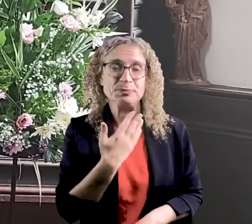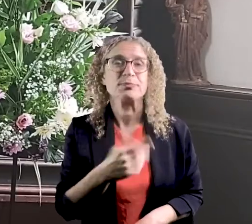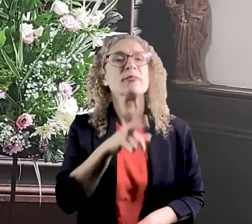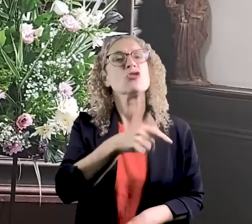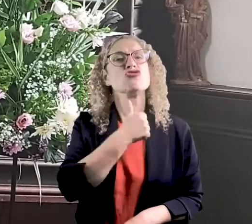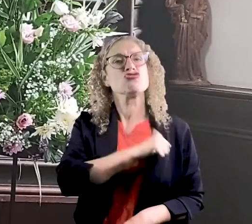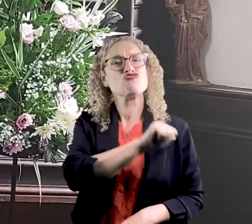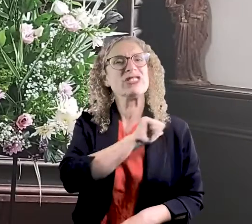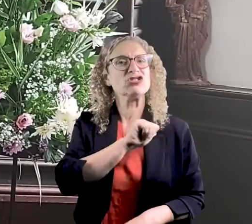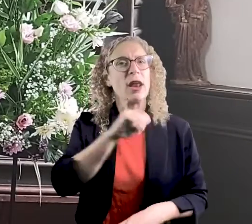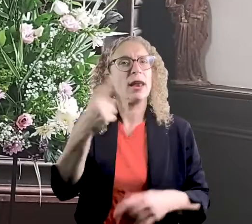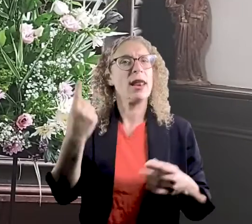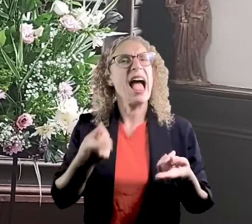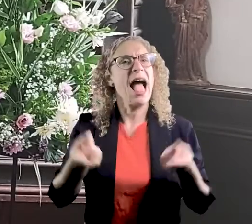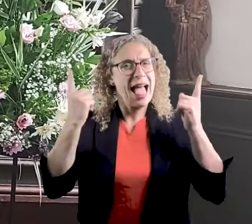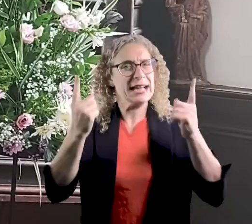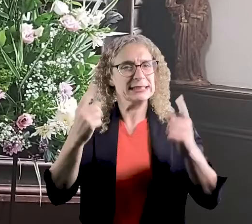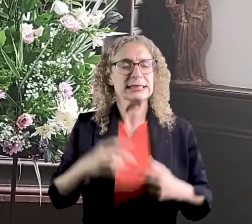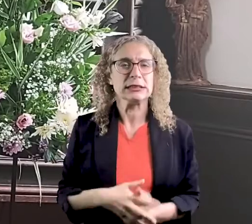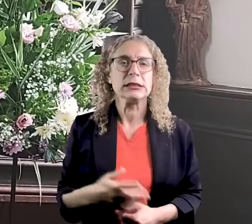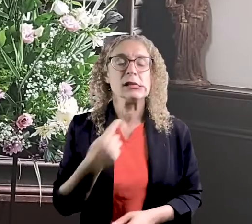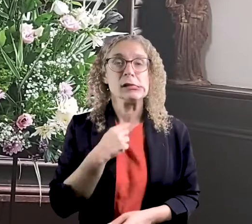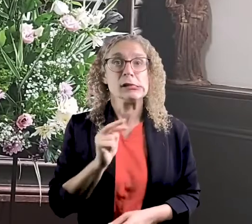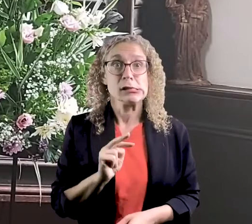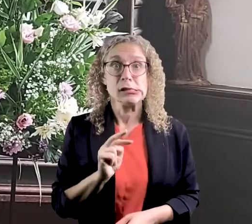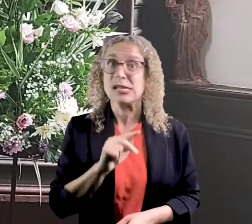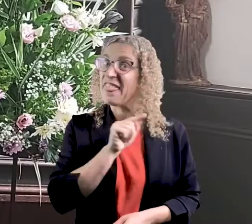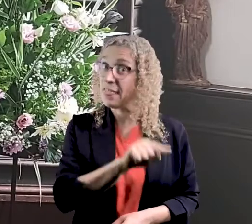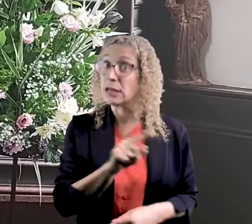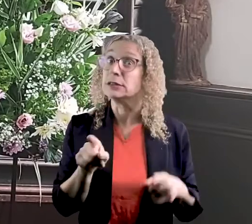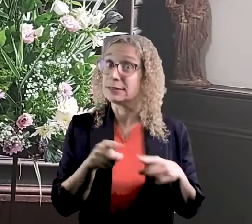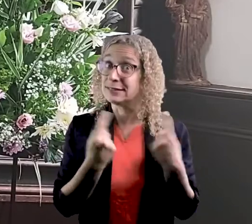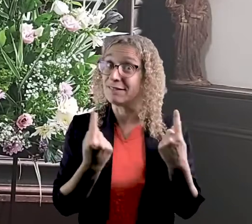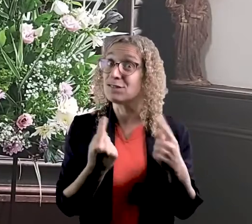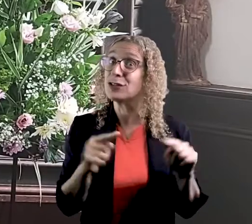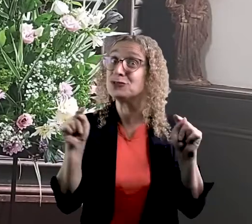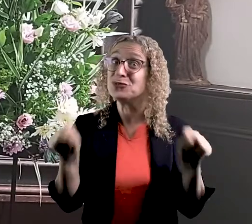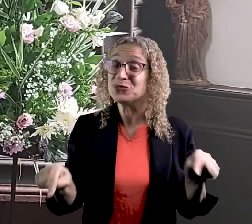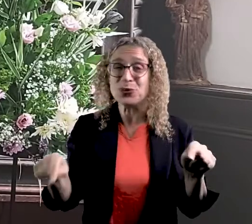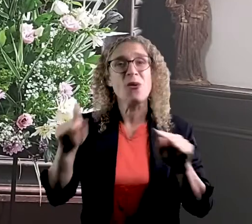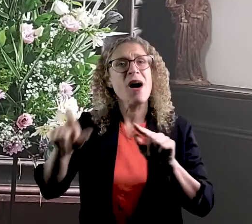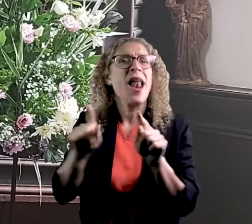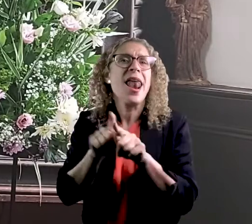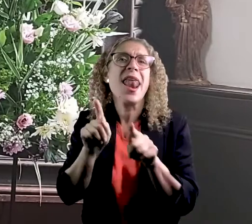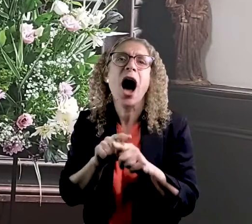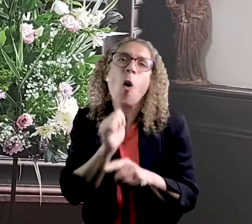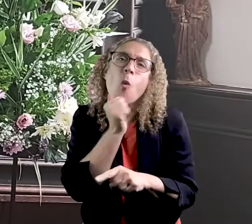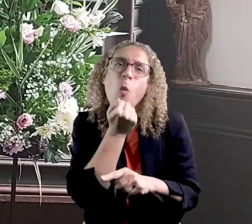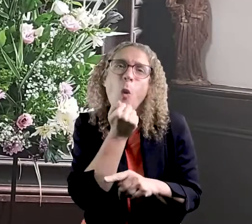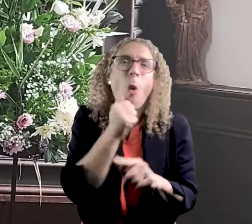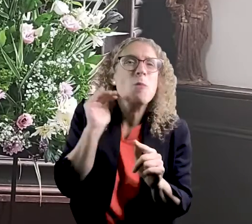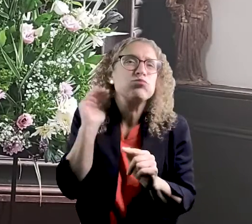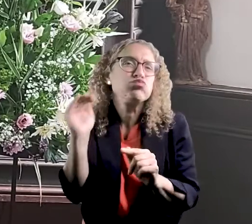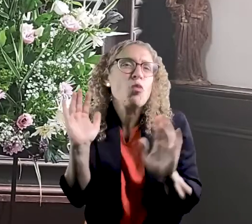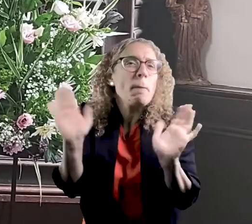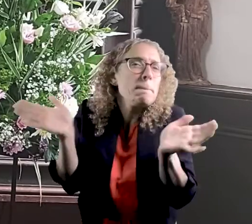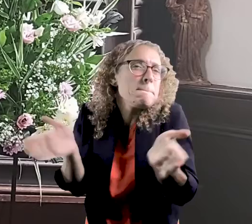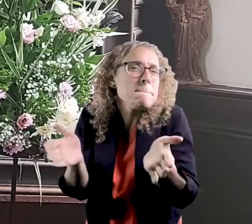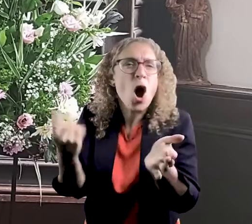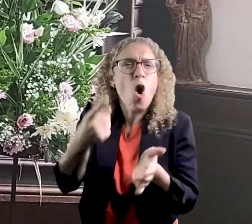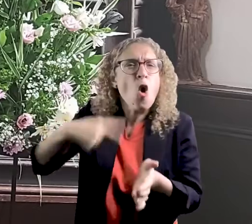And that was very, very different from sitting in a cosy room with students who wanted to study the